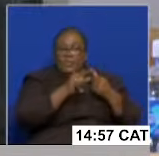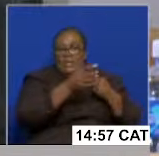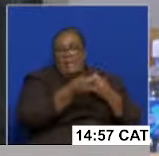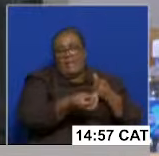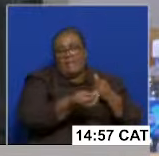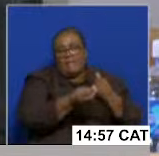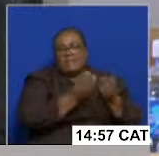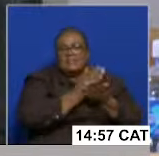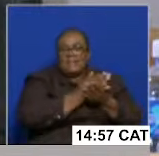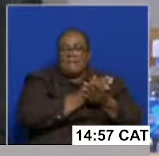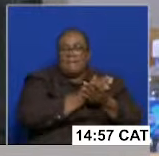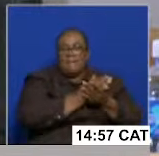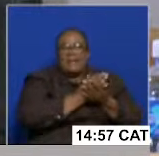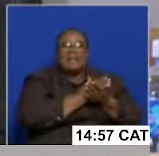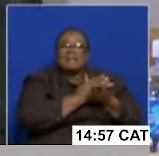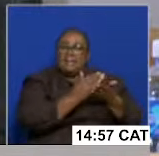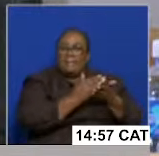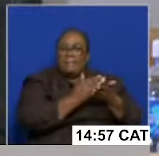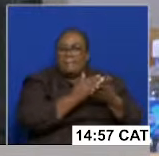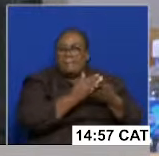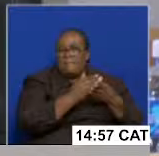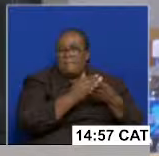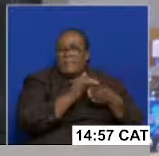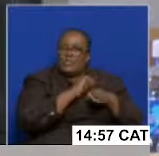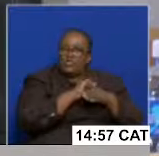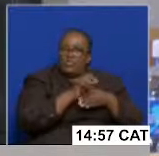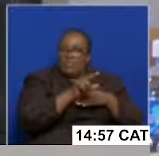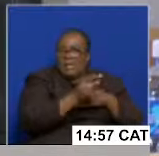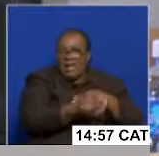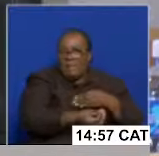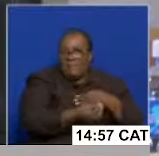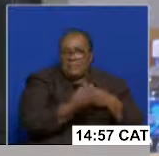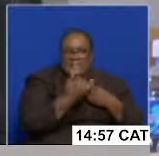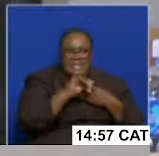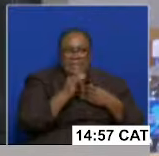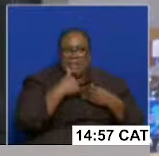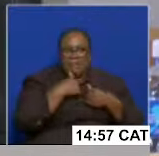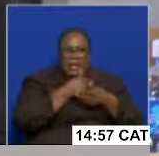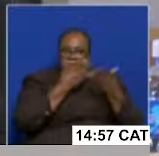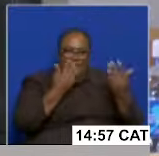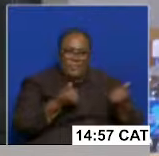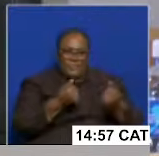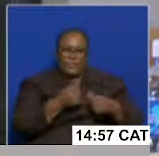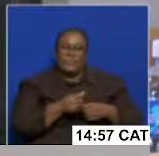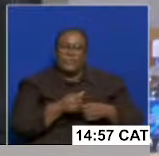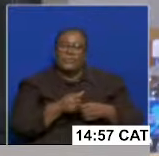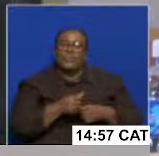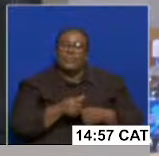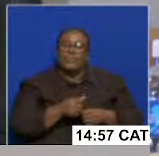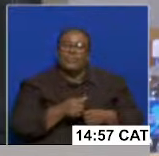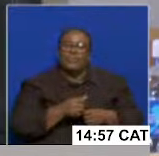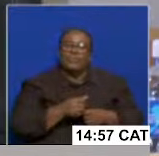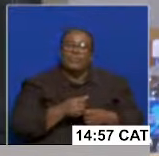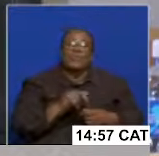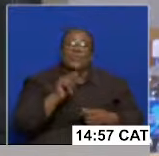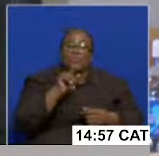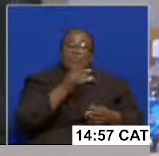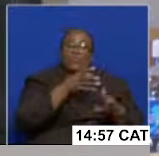Okay. Okay, maybe the answer lies in you got the stones from Mackenzie and